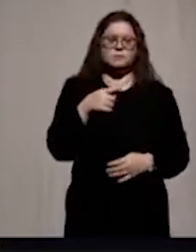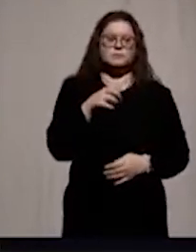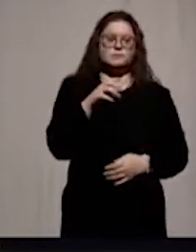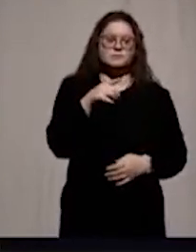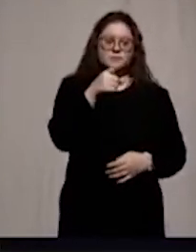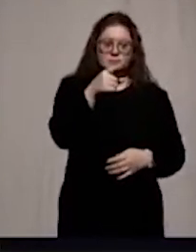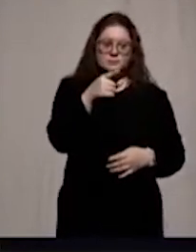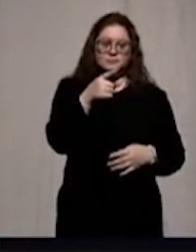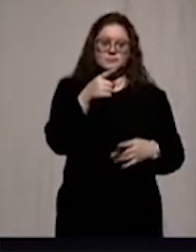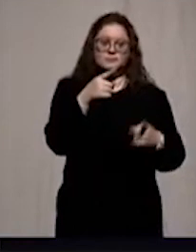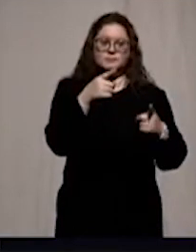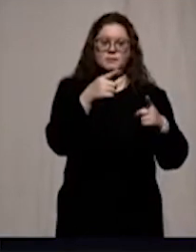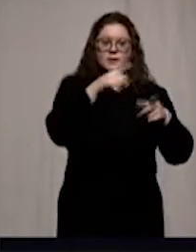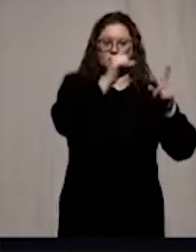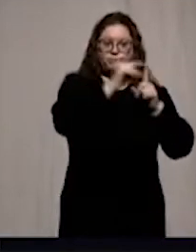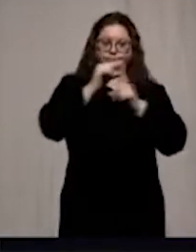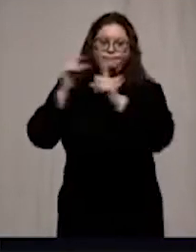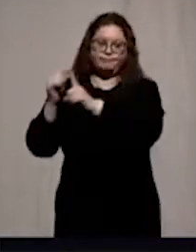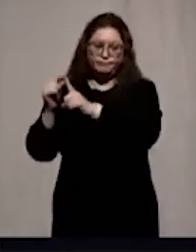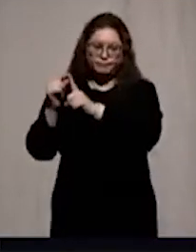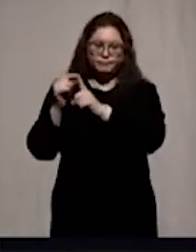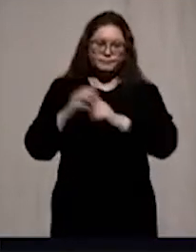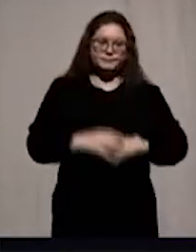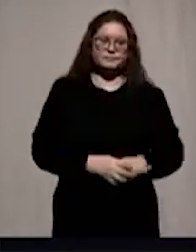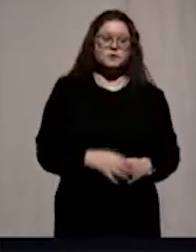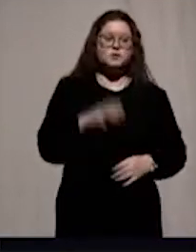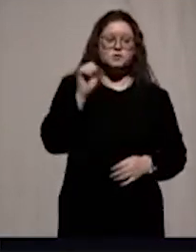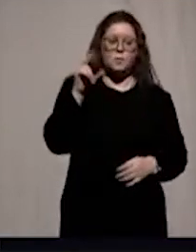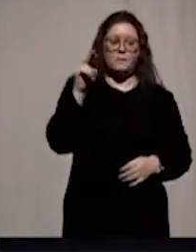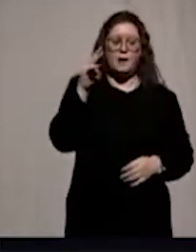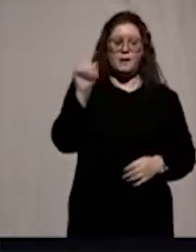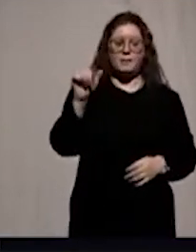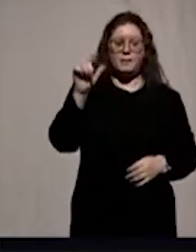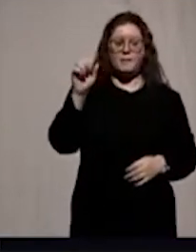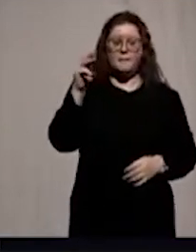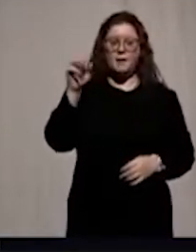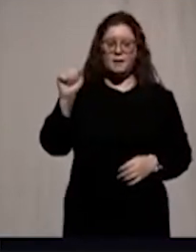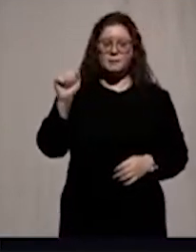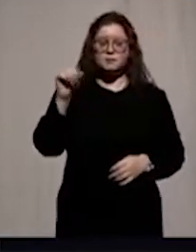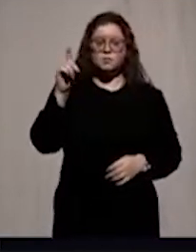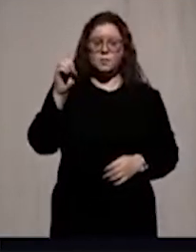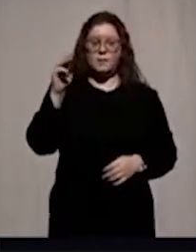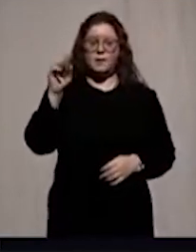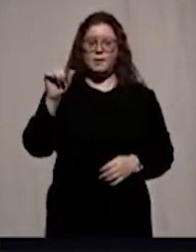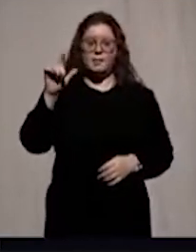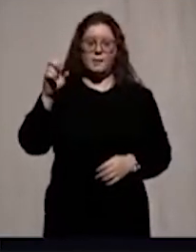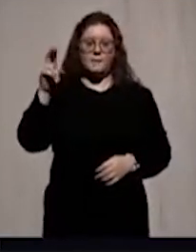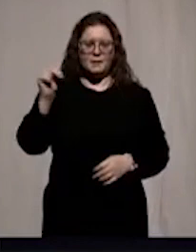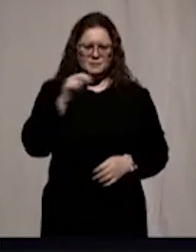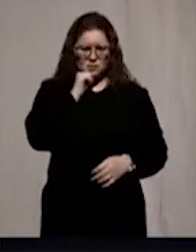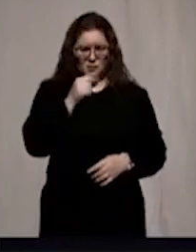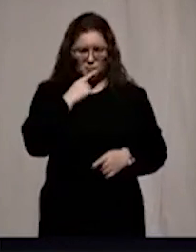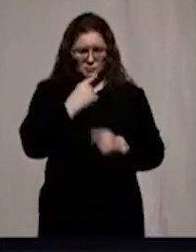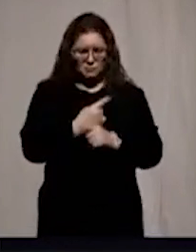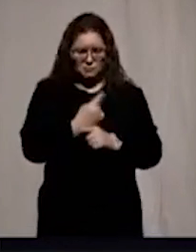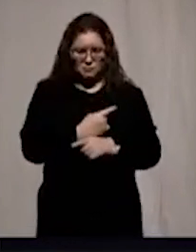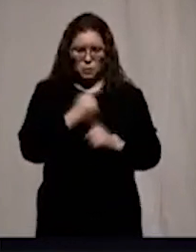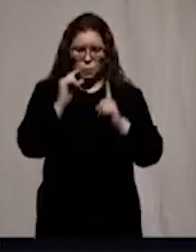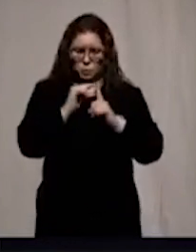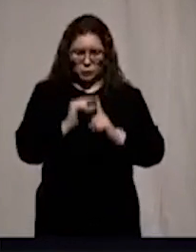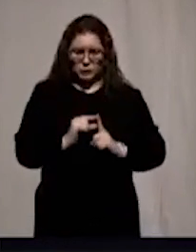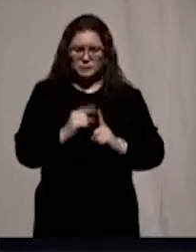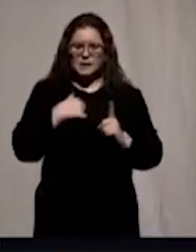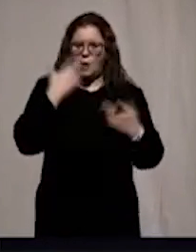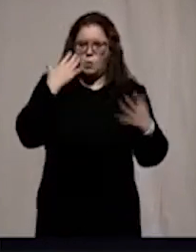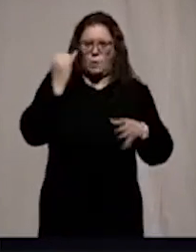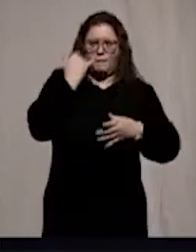do to get it through to you, I'm superhuman. Summalumma Doomalumma is not even a word, and I'm not even sure if they counted those in the words in like the most words, the Guinness World